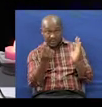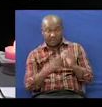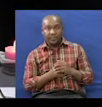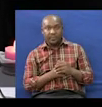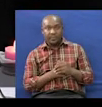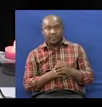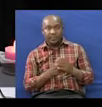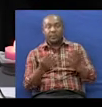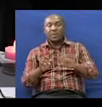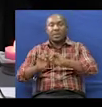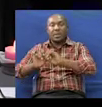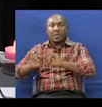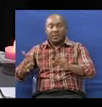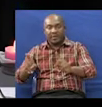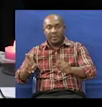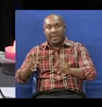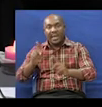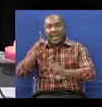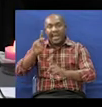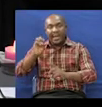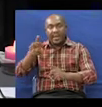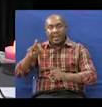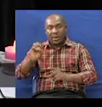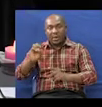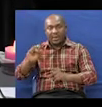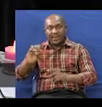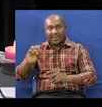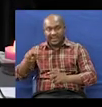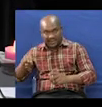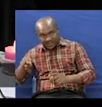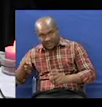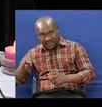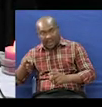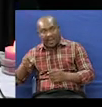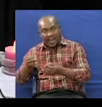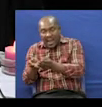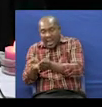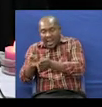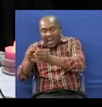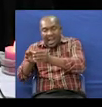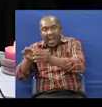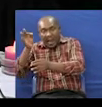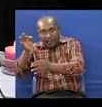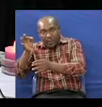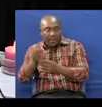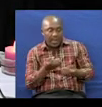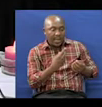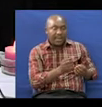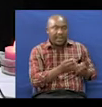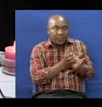there is a difference between kerosene lamp and kerosene burner. They are two